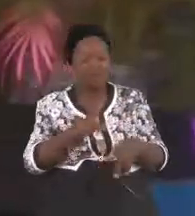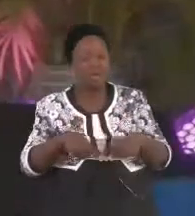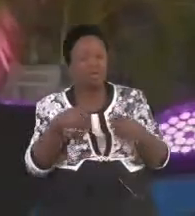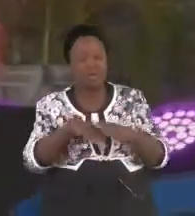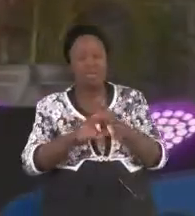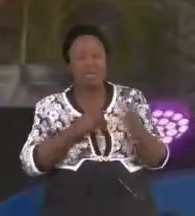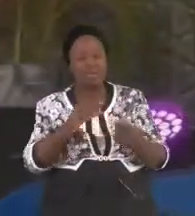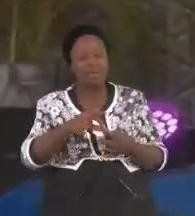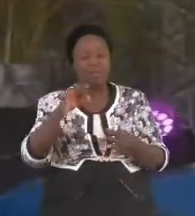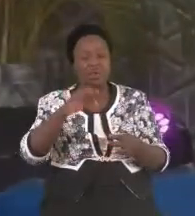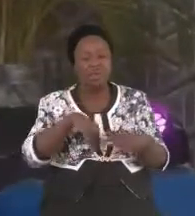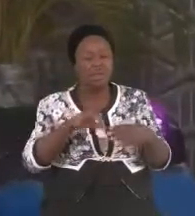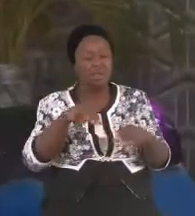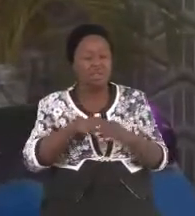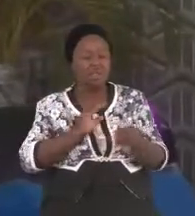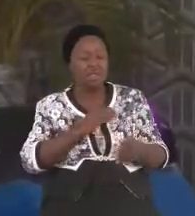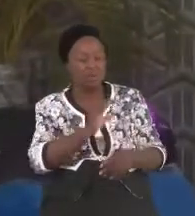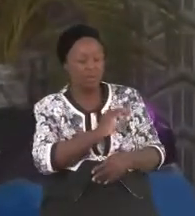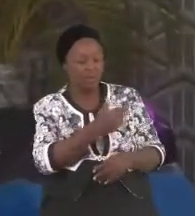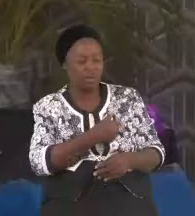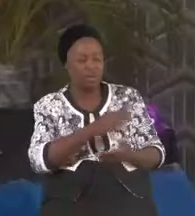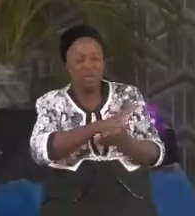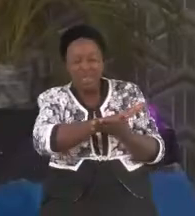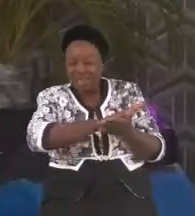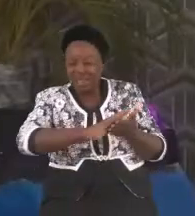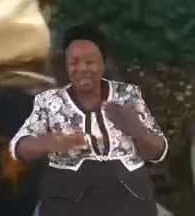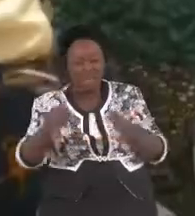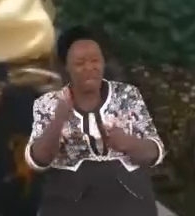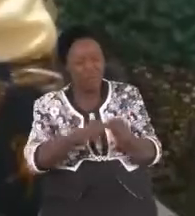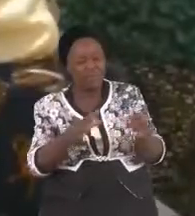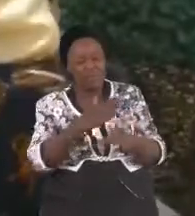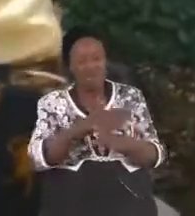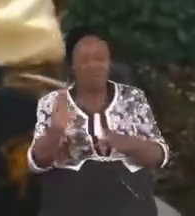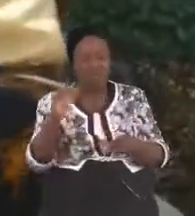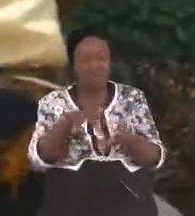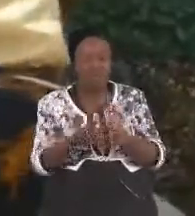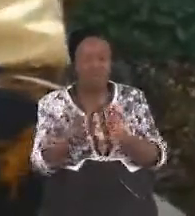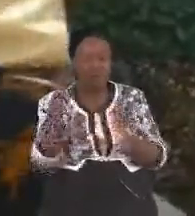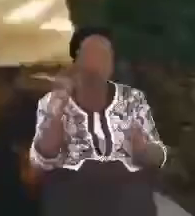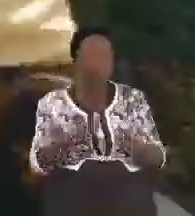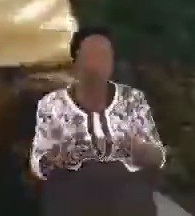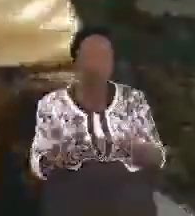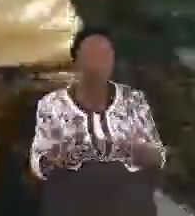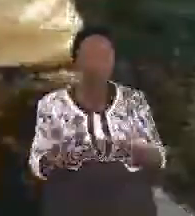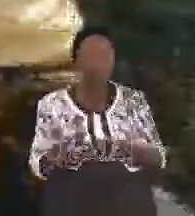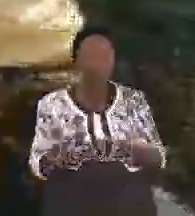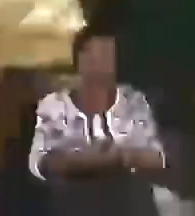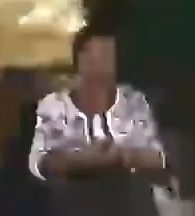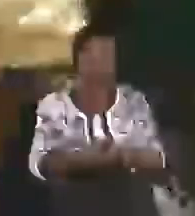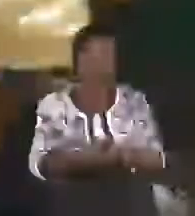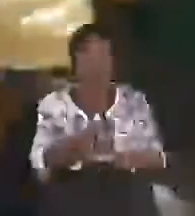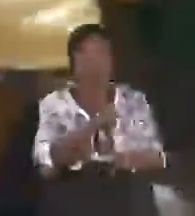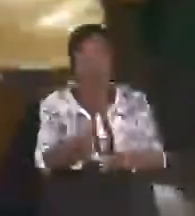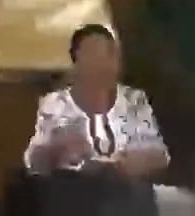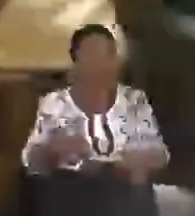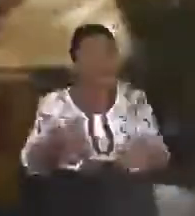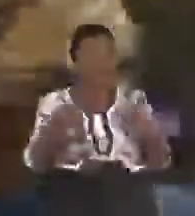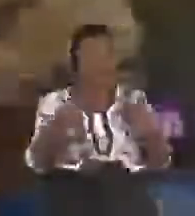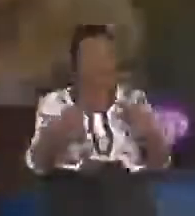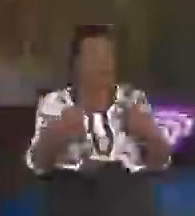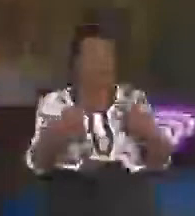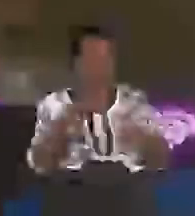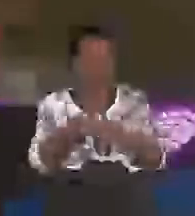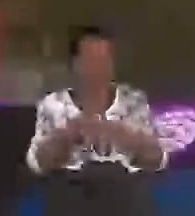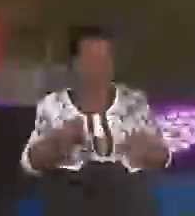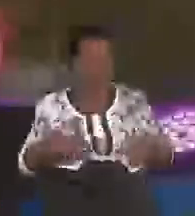our soul, wipe everything away in Jesus' name. In life, make us